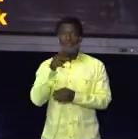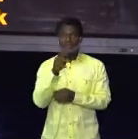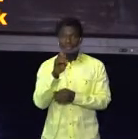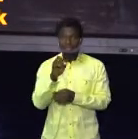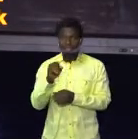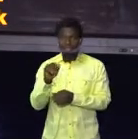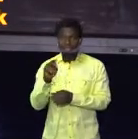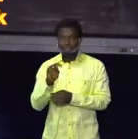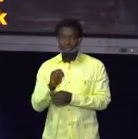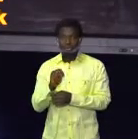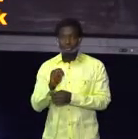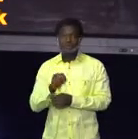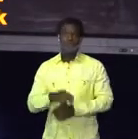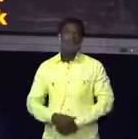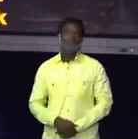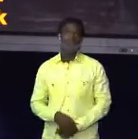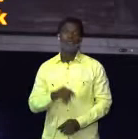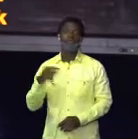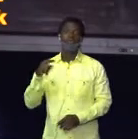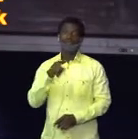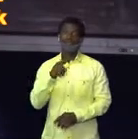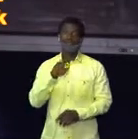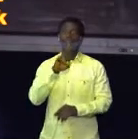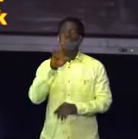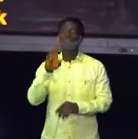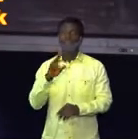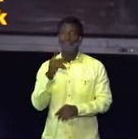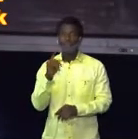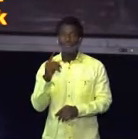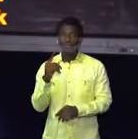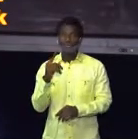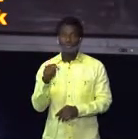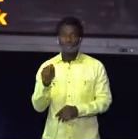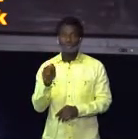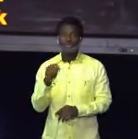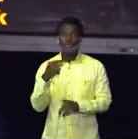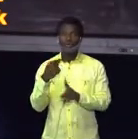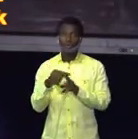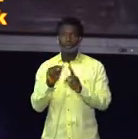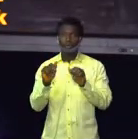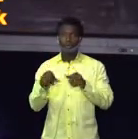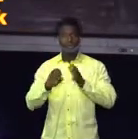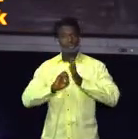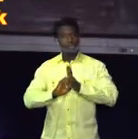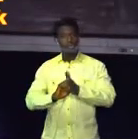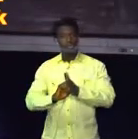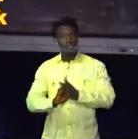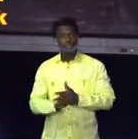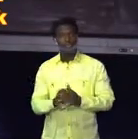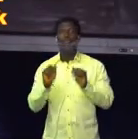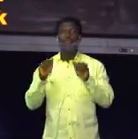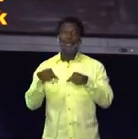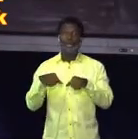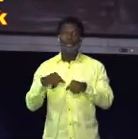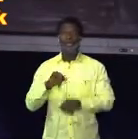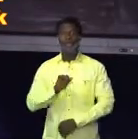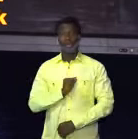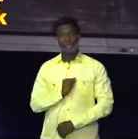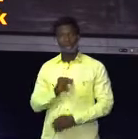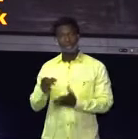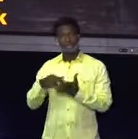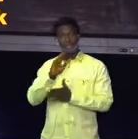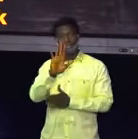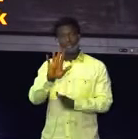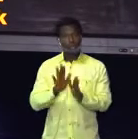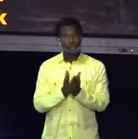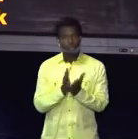to ask for or give permission, you use the word can. Example, can I read your